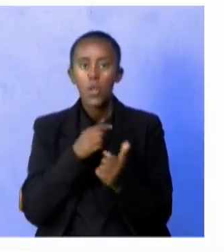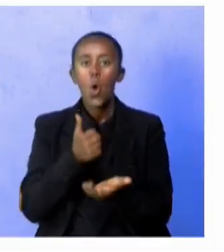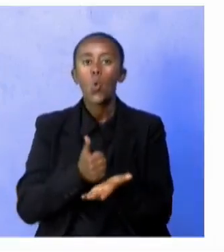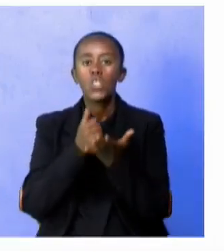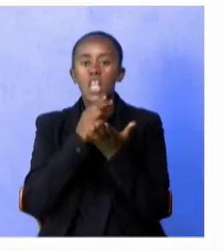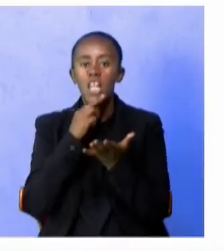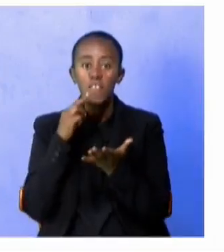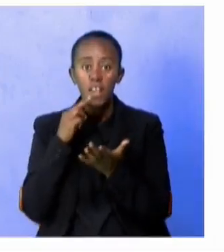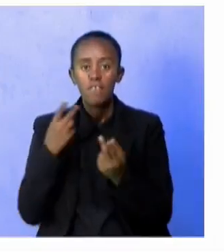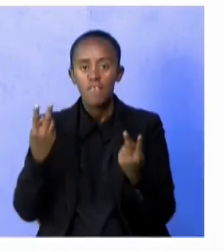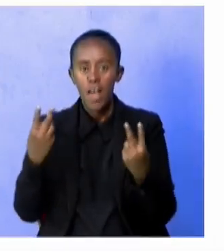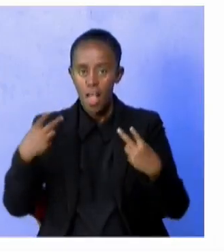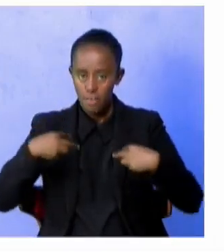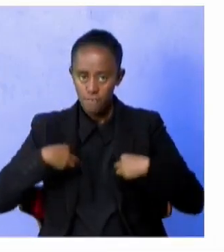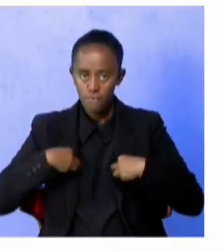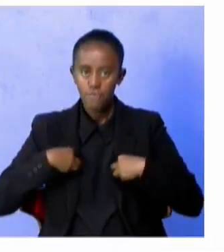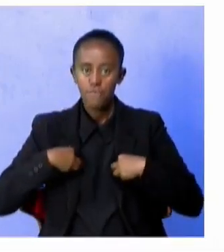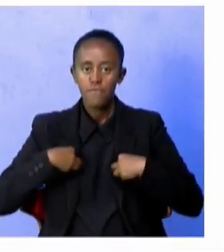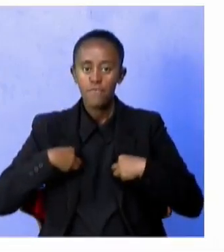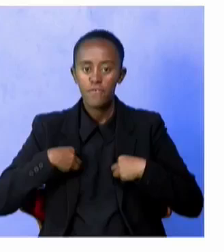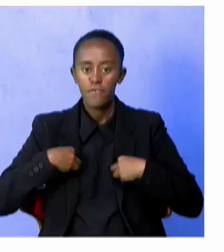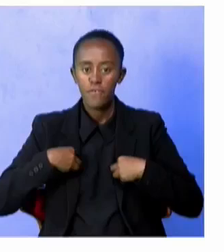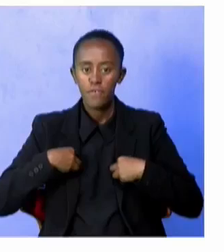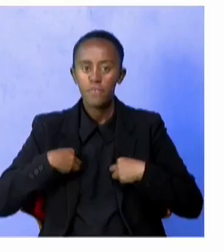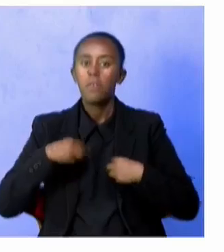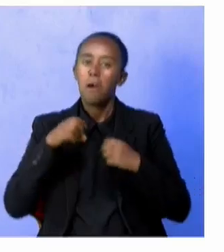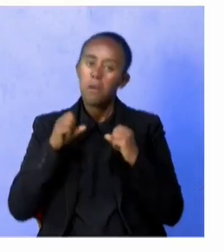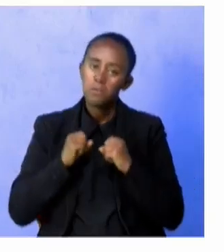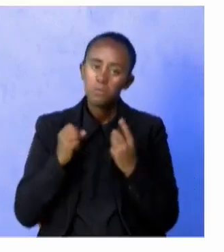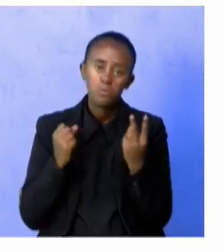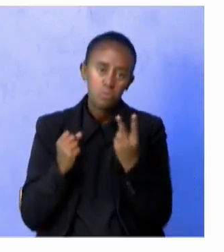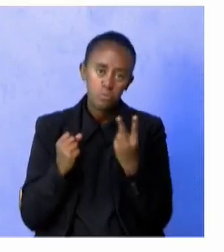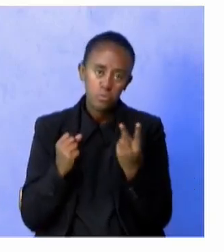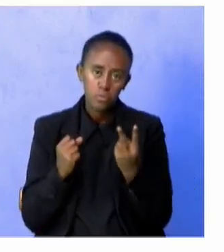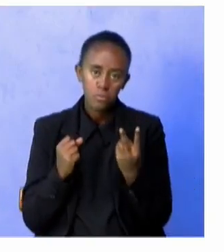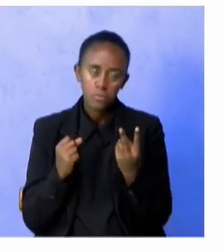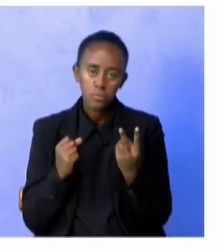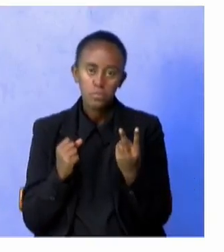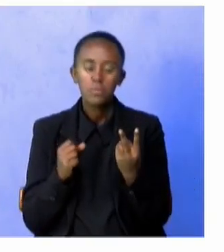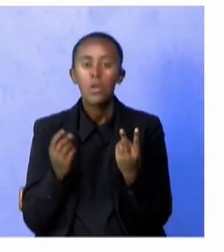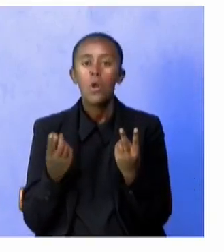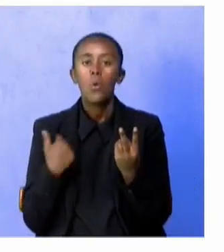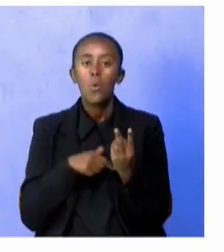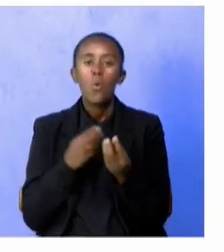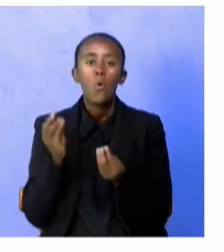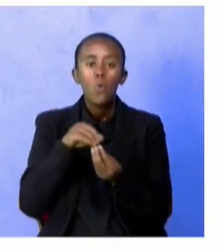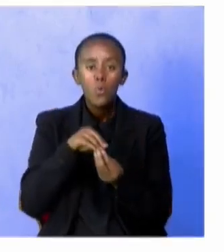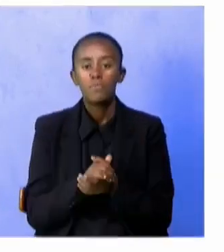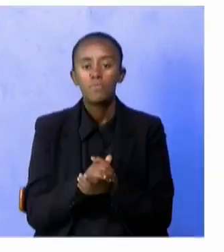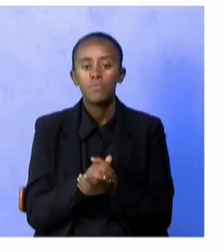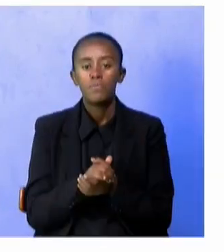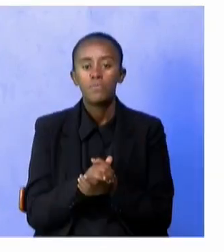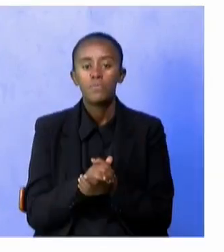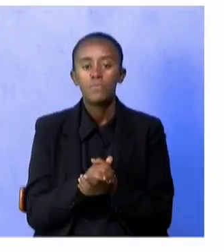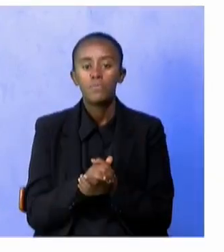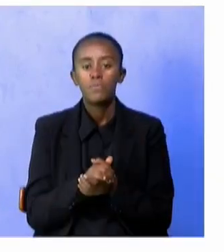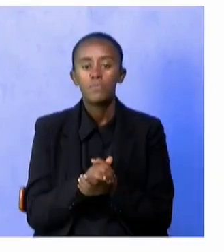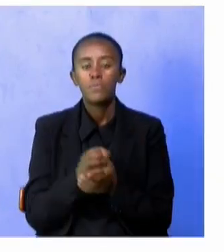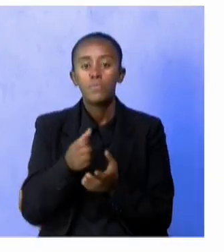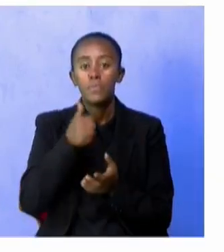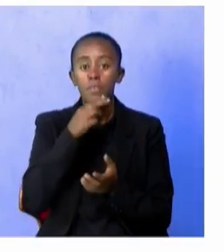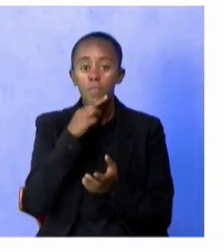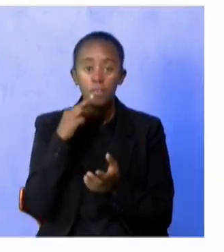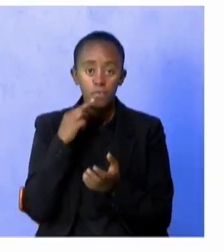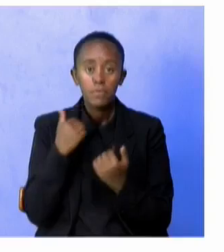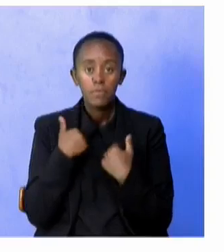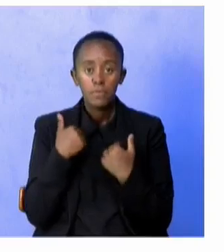and has. We also have to have main verb, which is the past